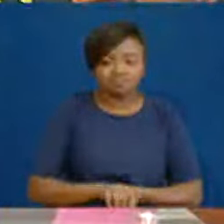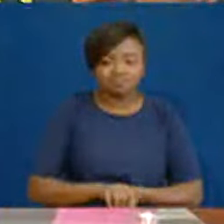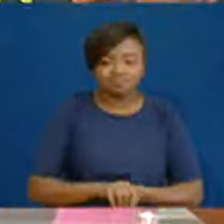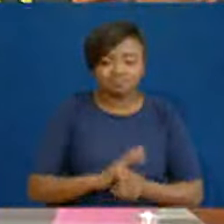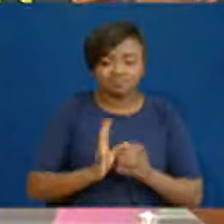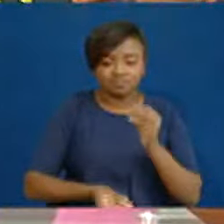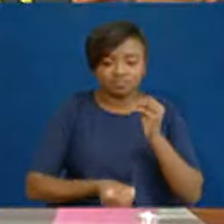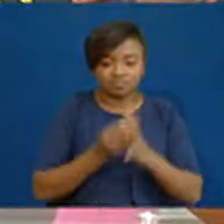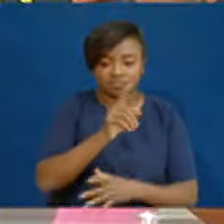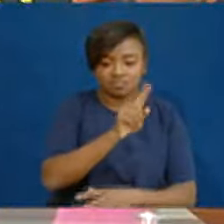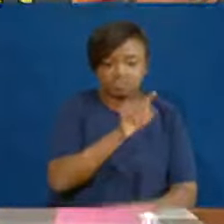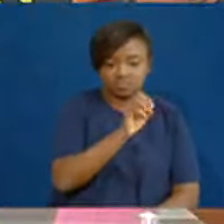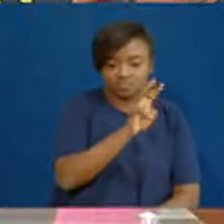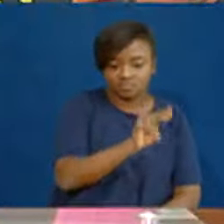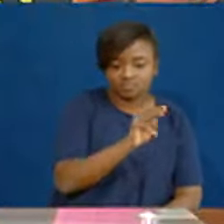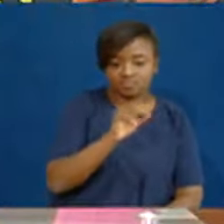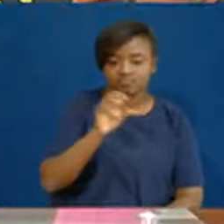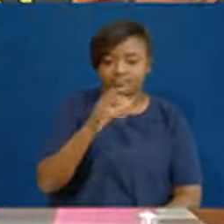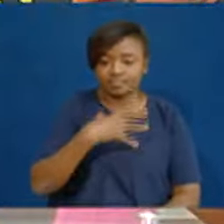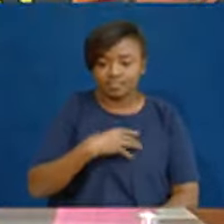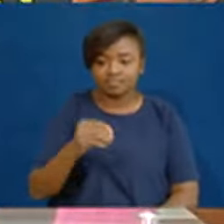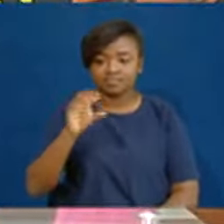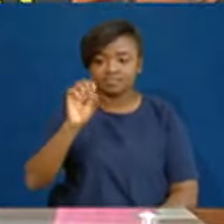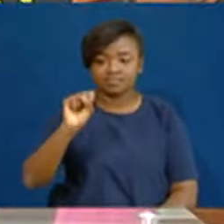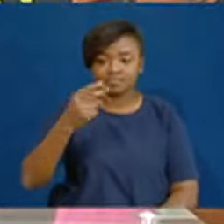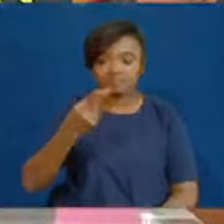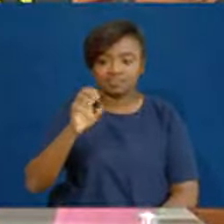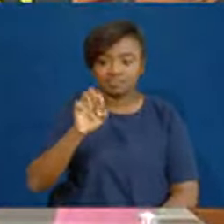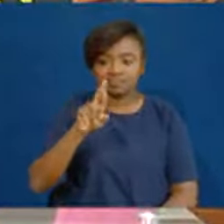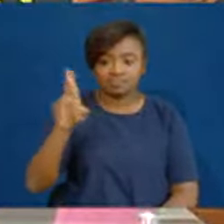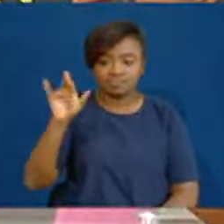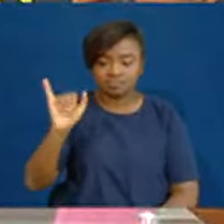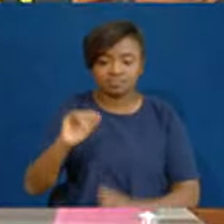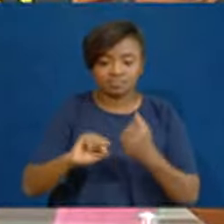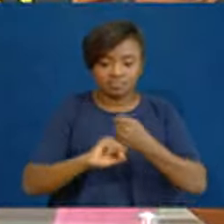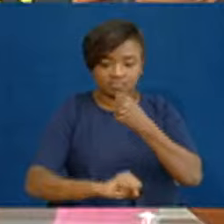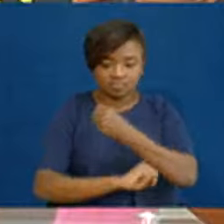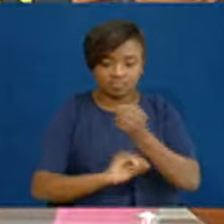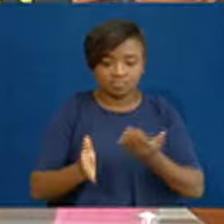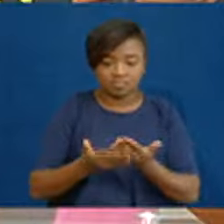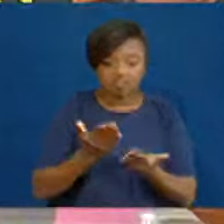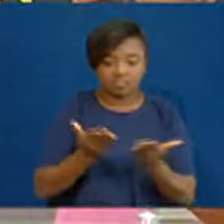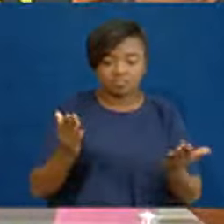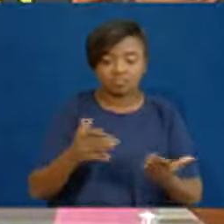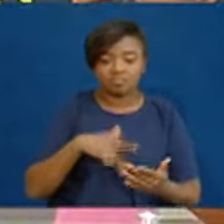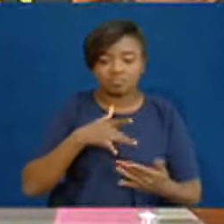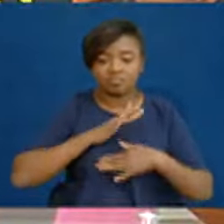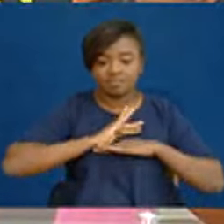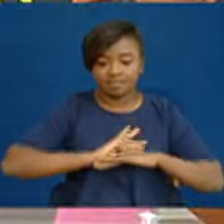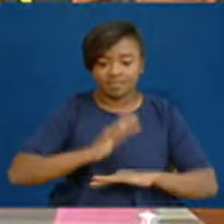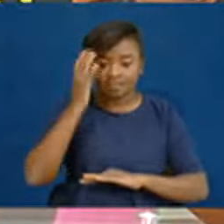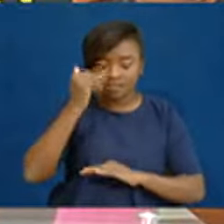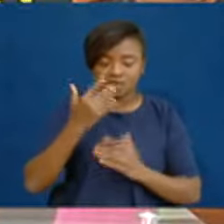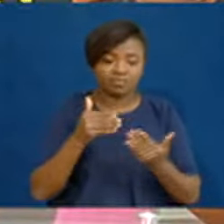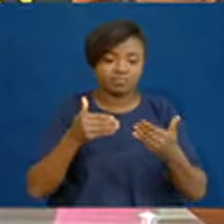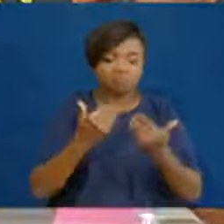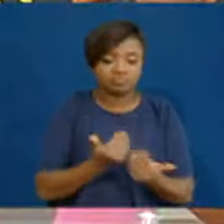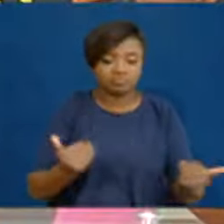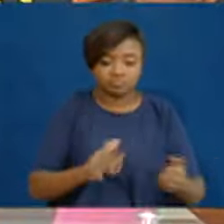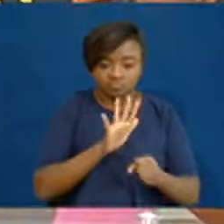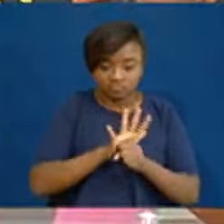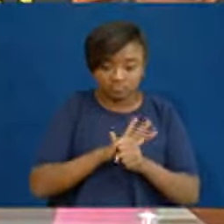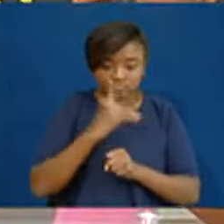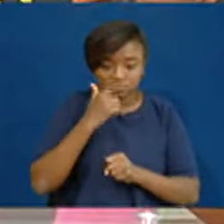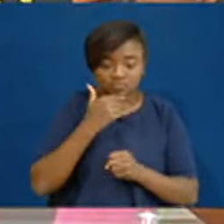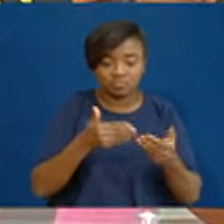The launch of the Tom and Sherry Foundation has brought about renewed hope that more children coming from vulnerable backgrounds